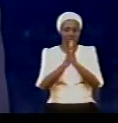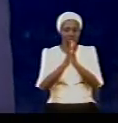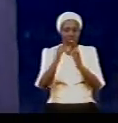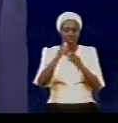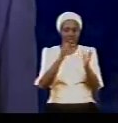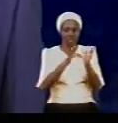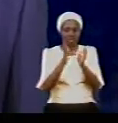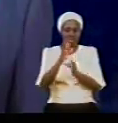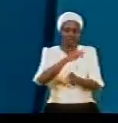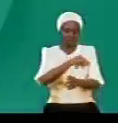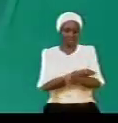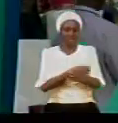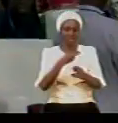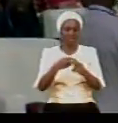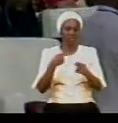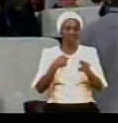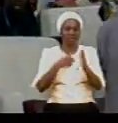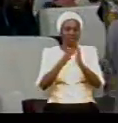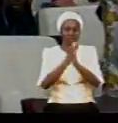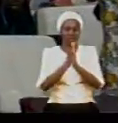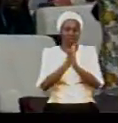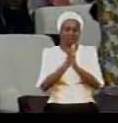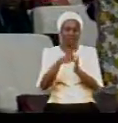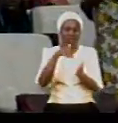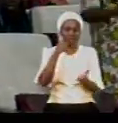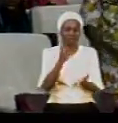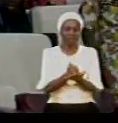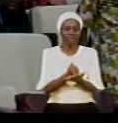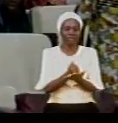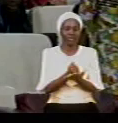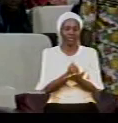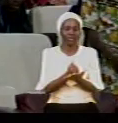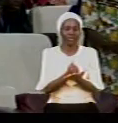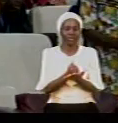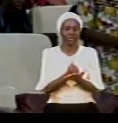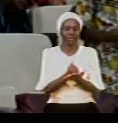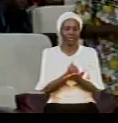And amen. And